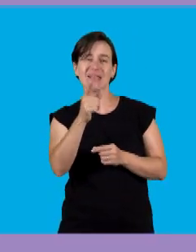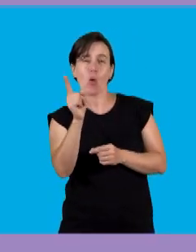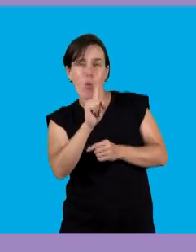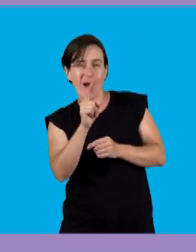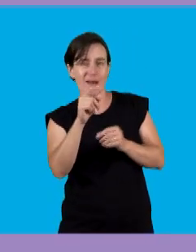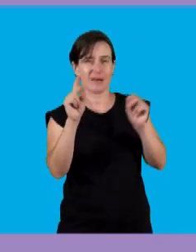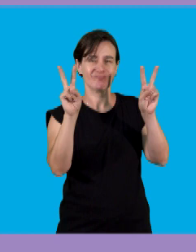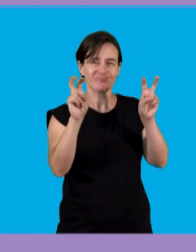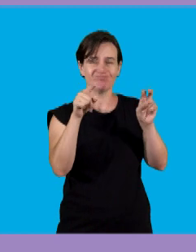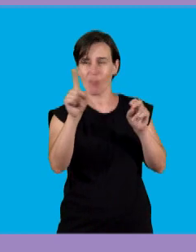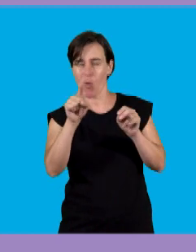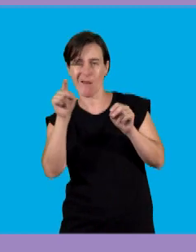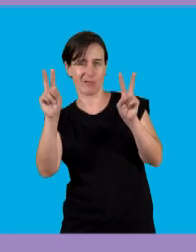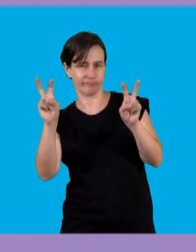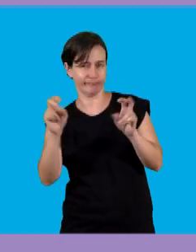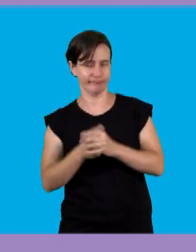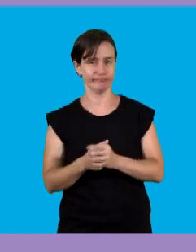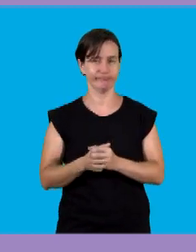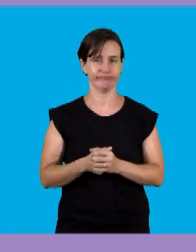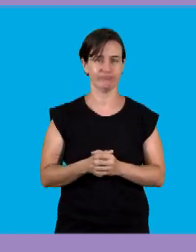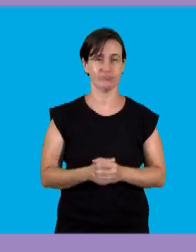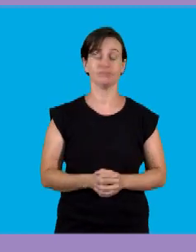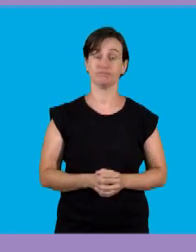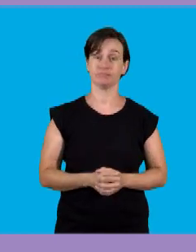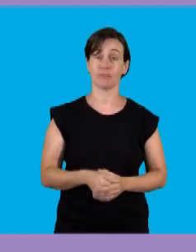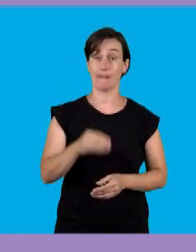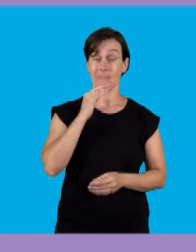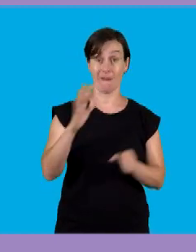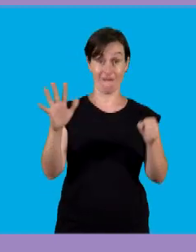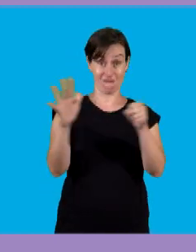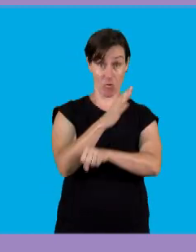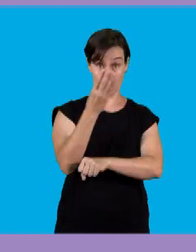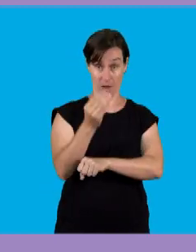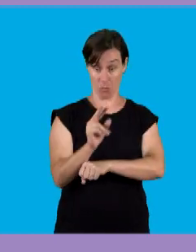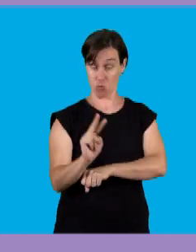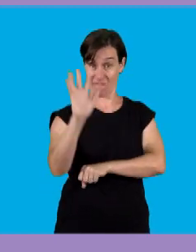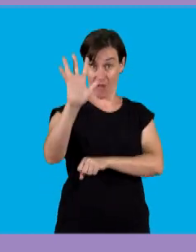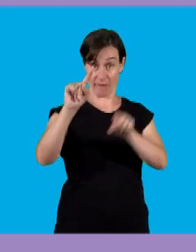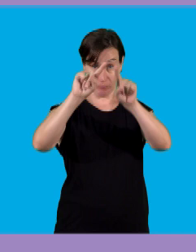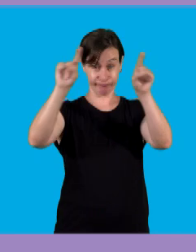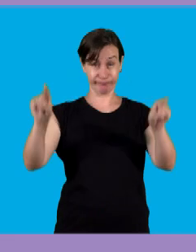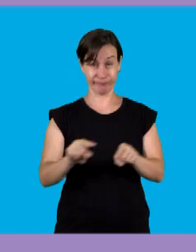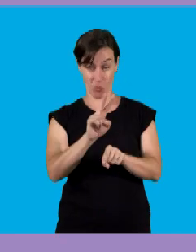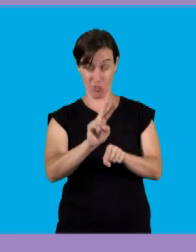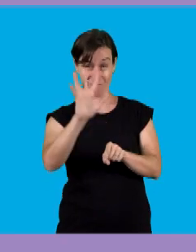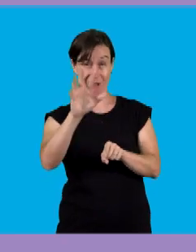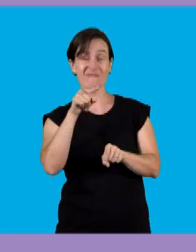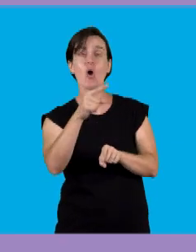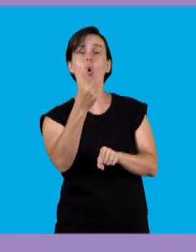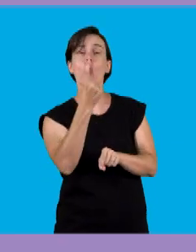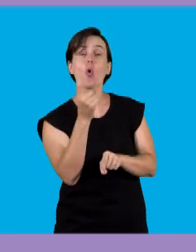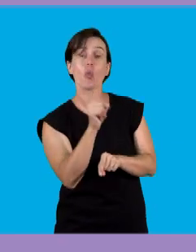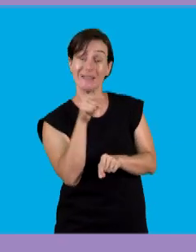these numbers or this expression. So firstly, we are going to look at the whole expression, and that is